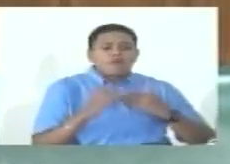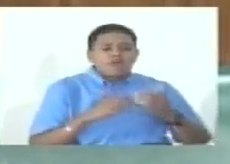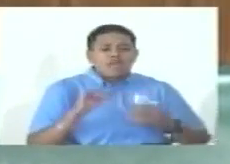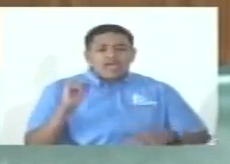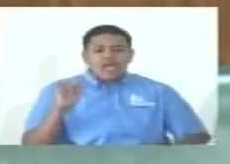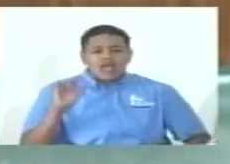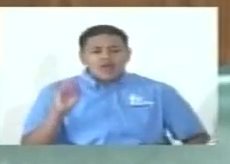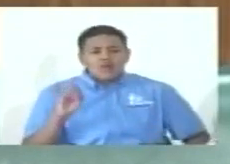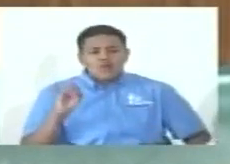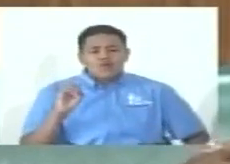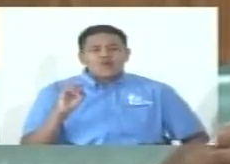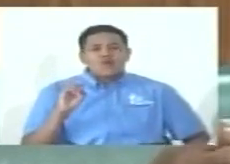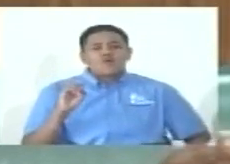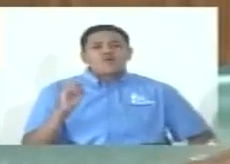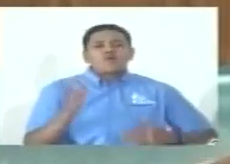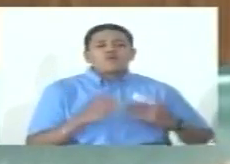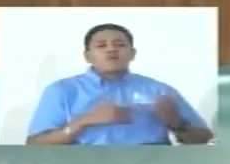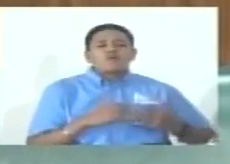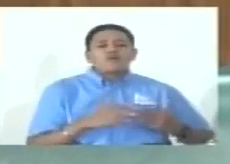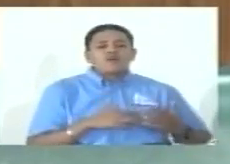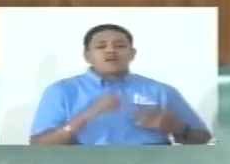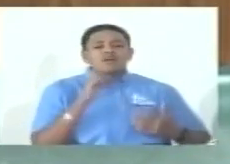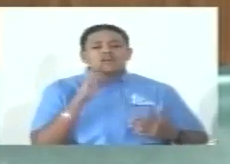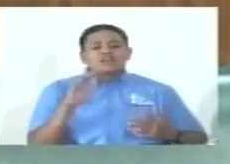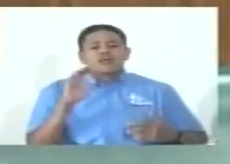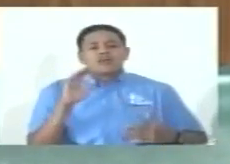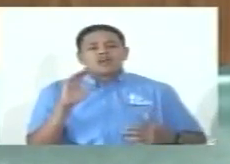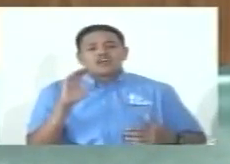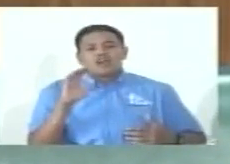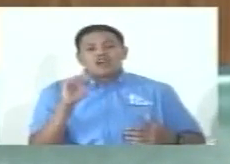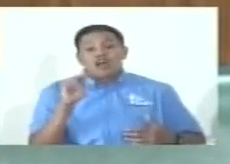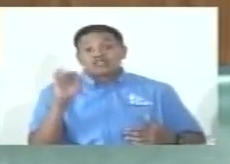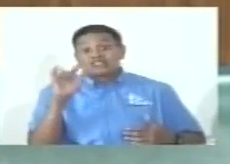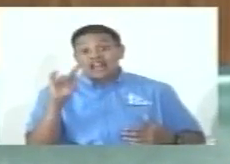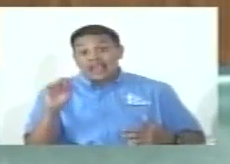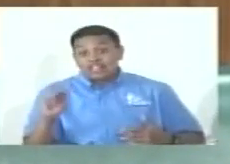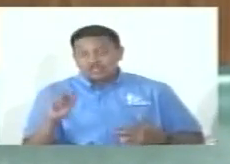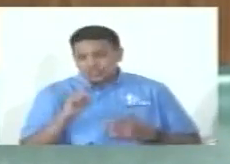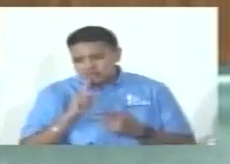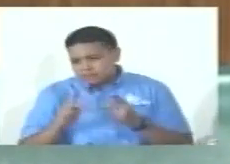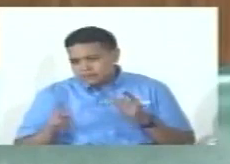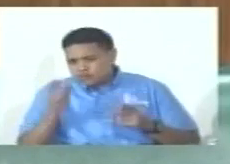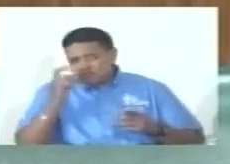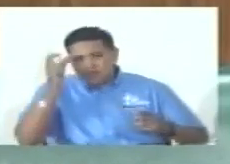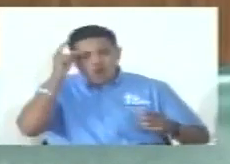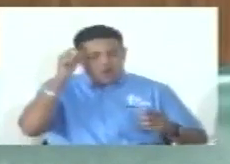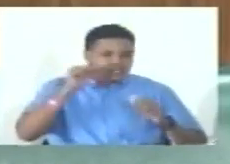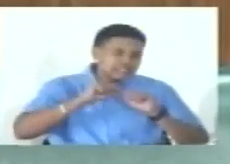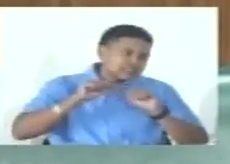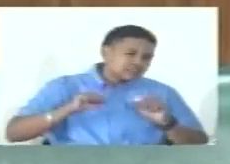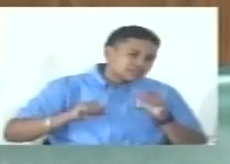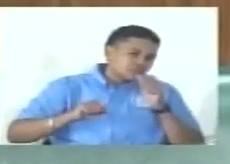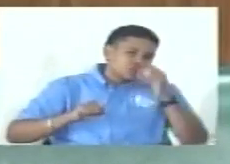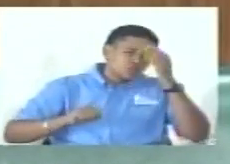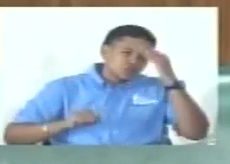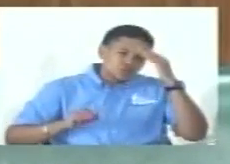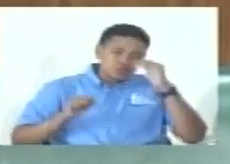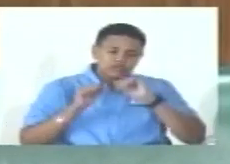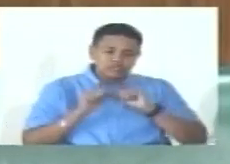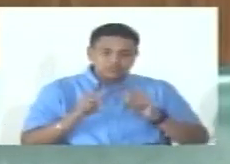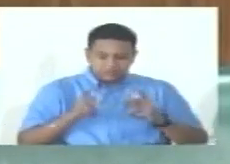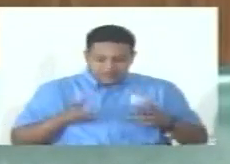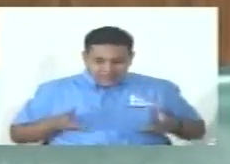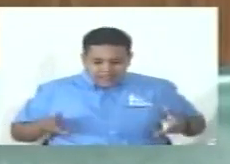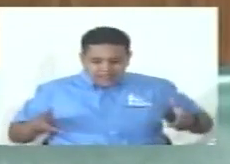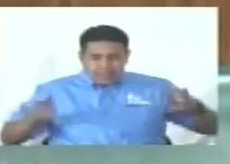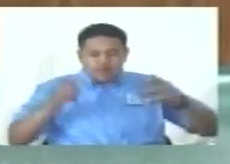ILO, whether it is the conciliation, she had people around her who knew the system and